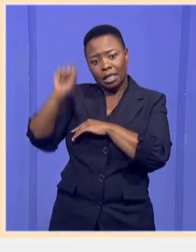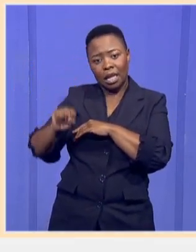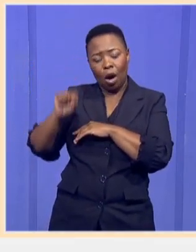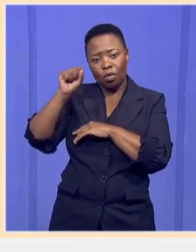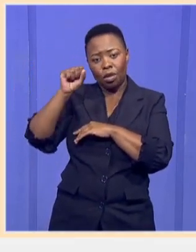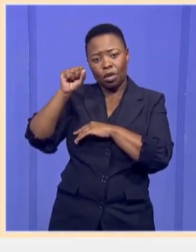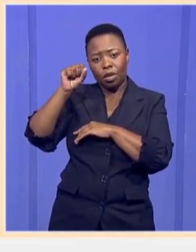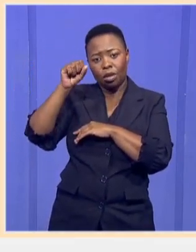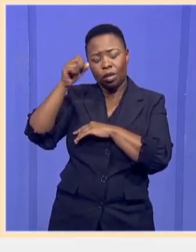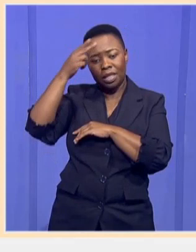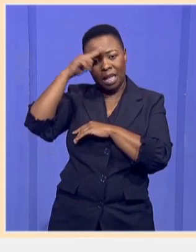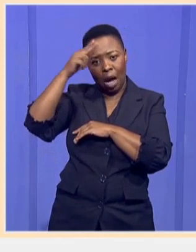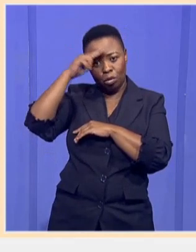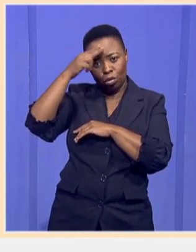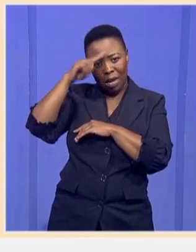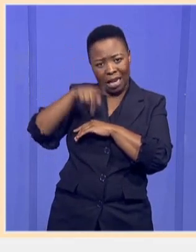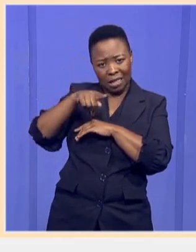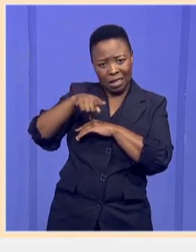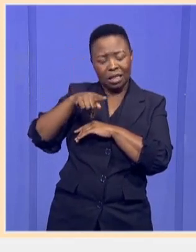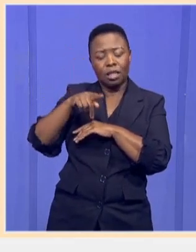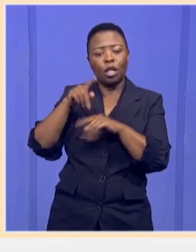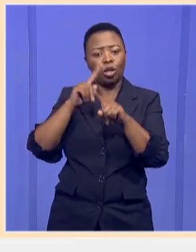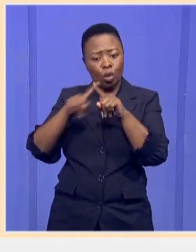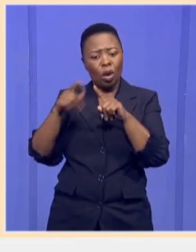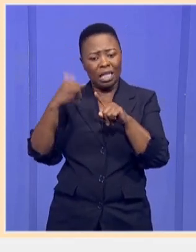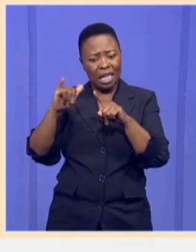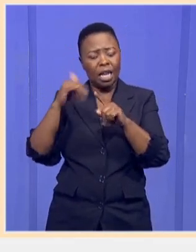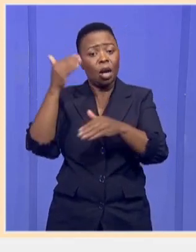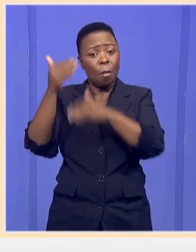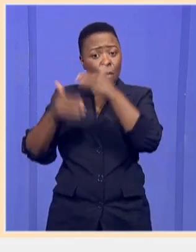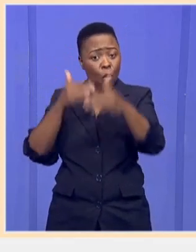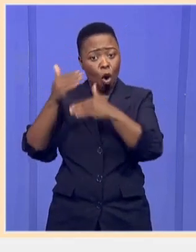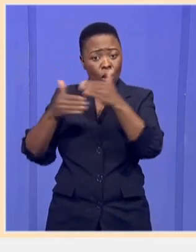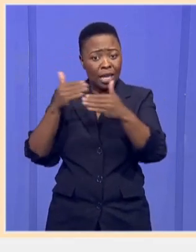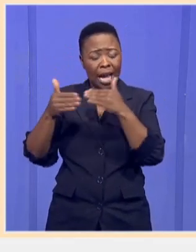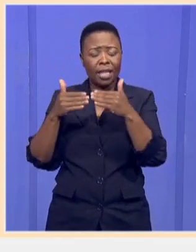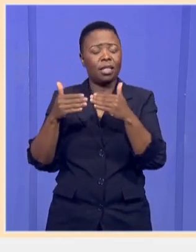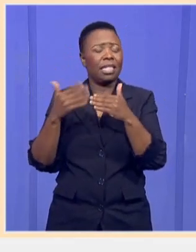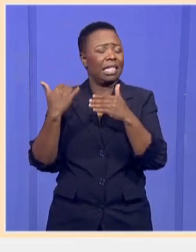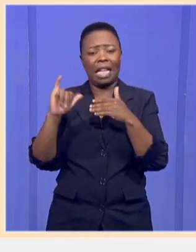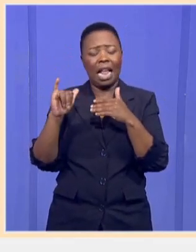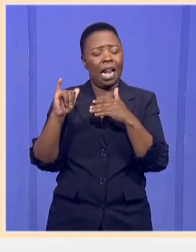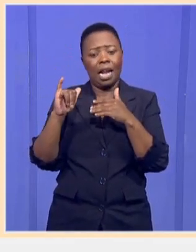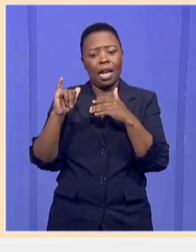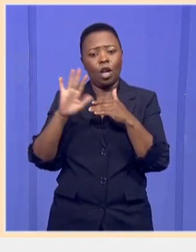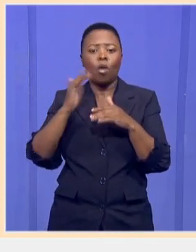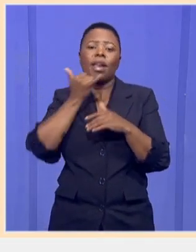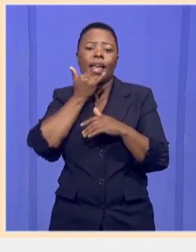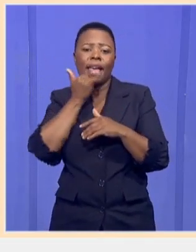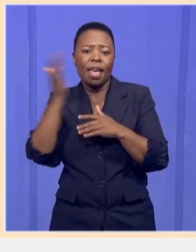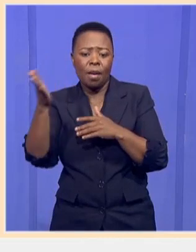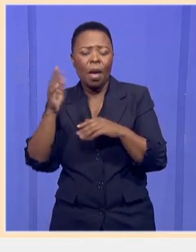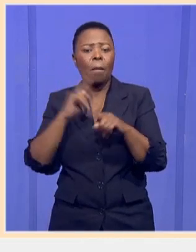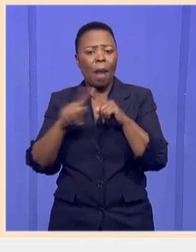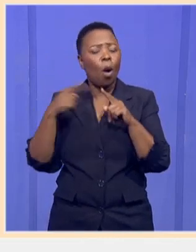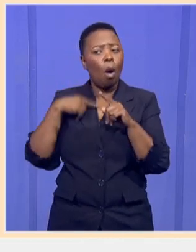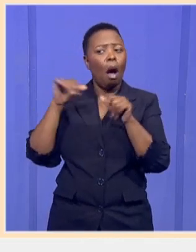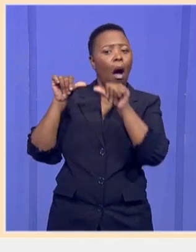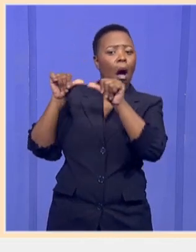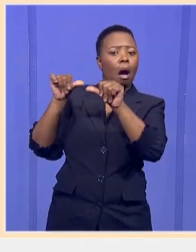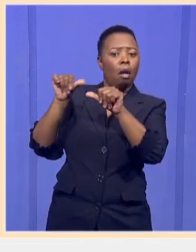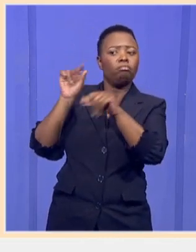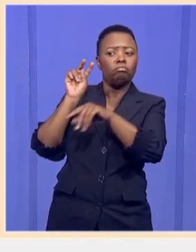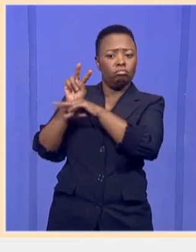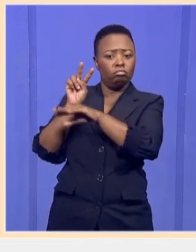ambassadors, the process is still not moving the way we would like to see it move, but we continue to see some observing